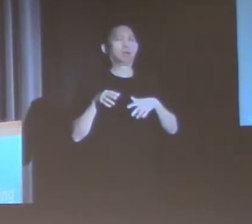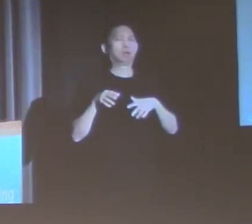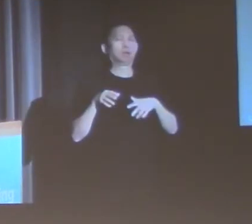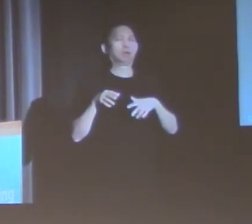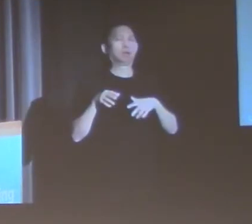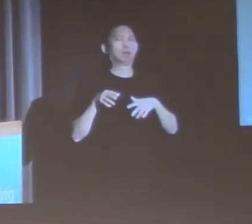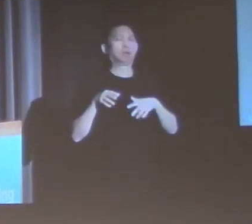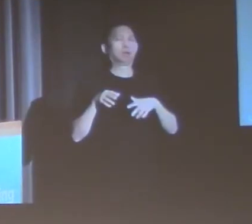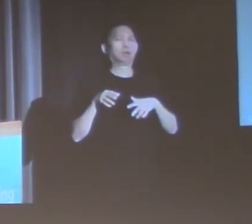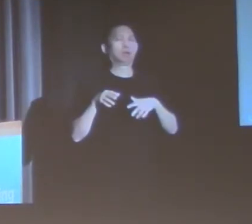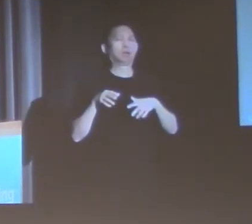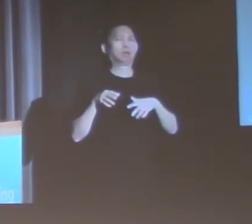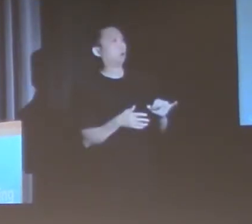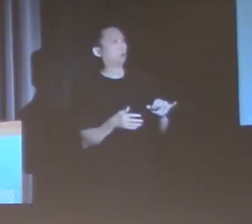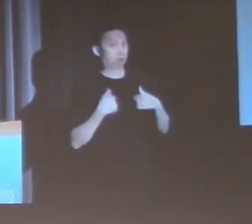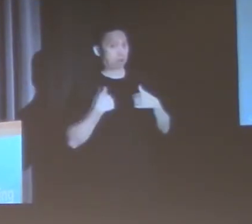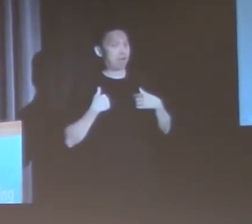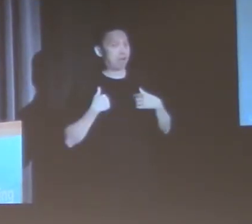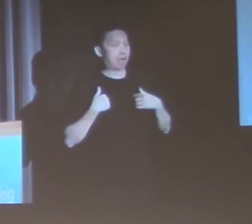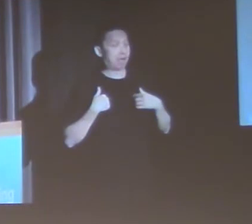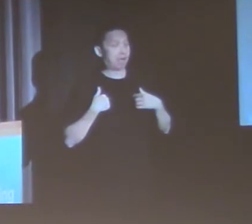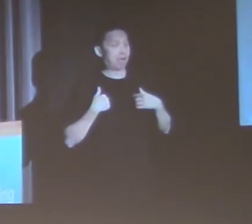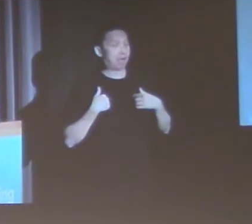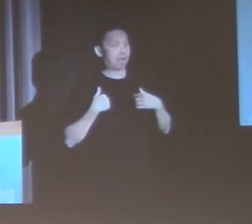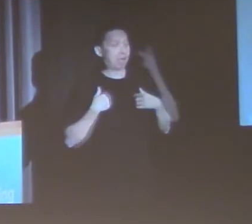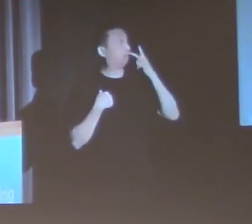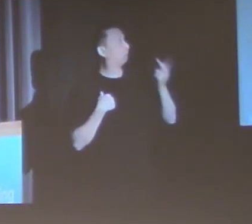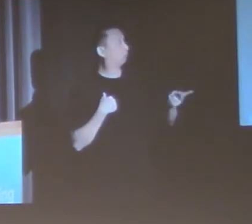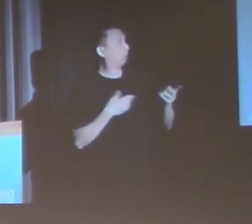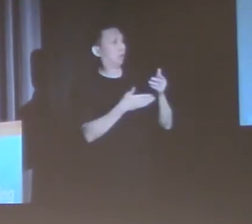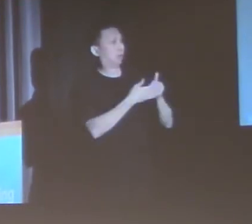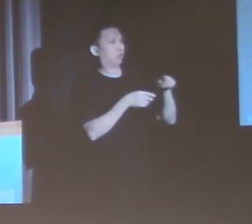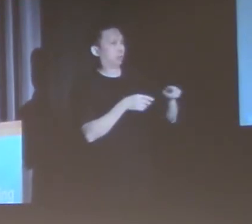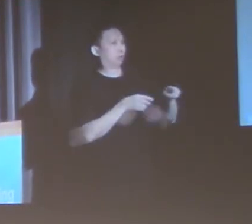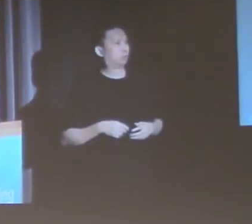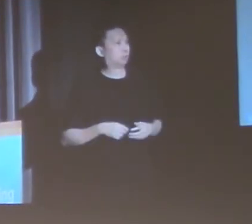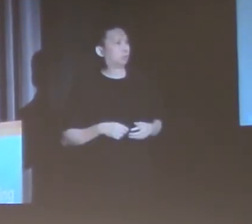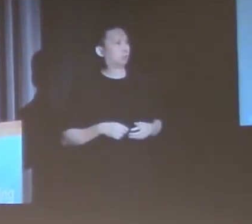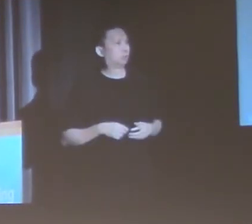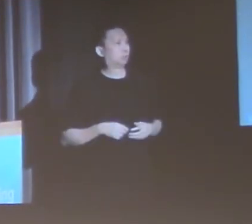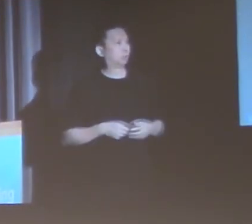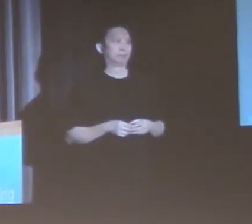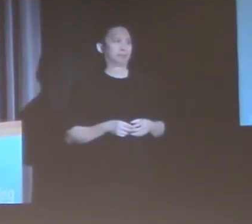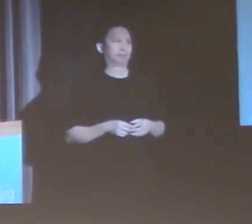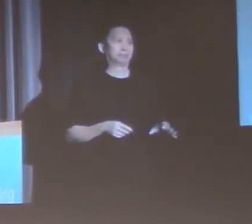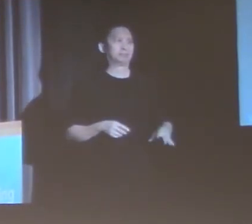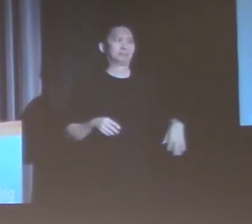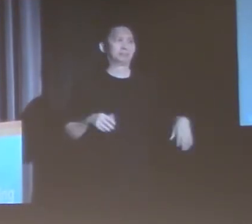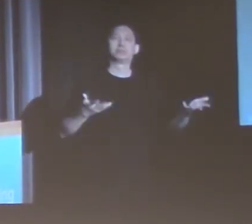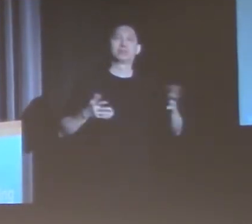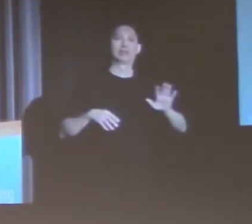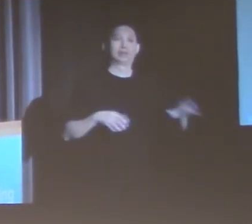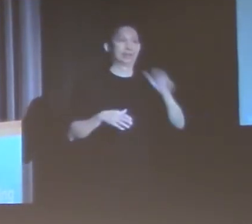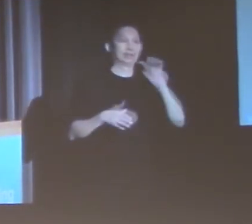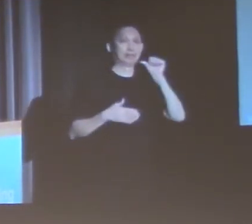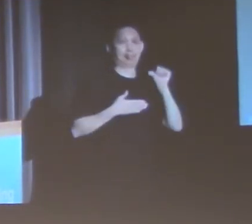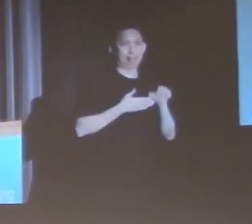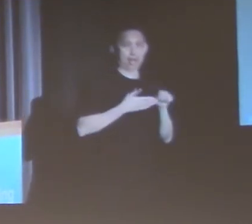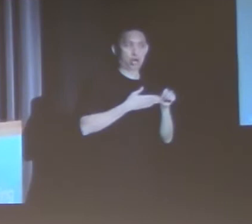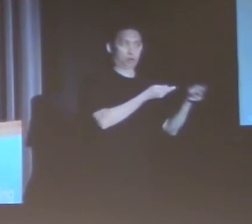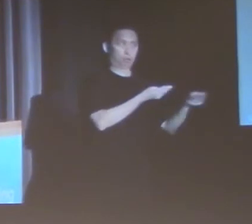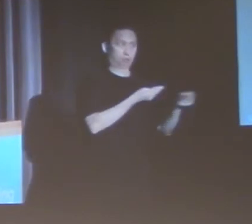spaces, and there had to be this relay from his letters to